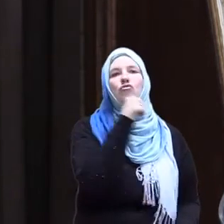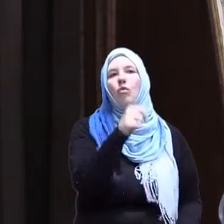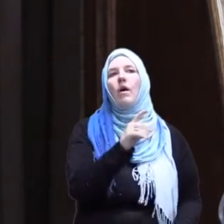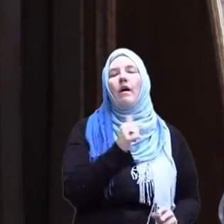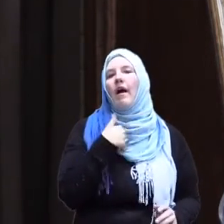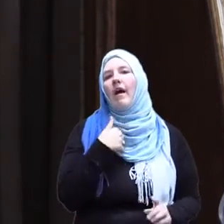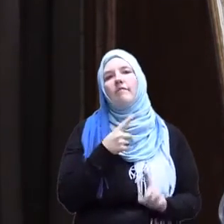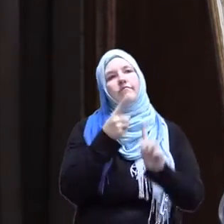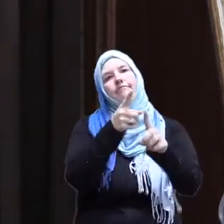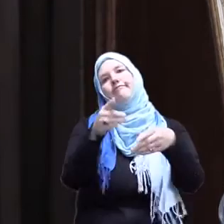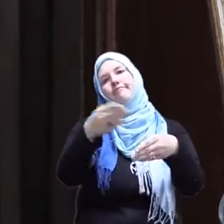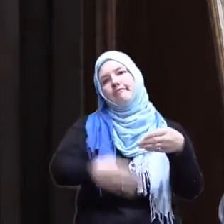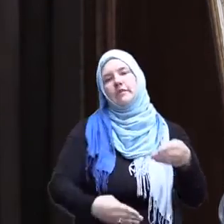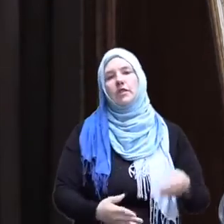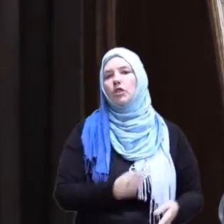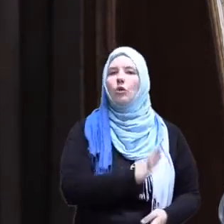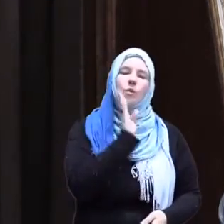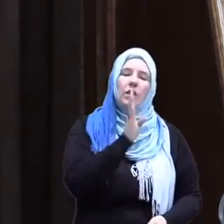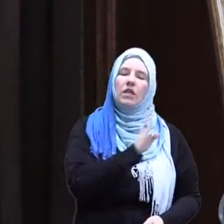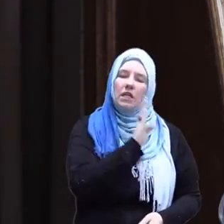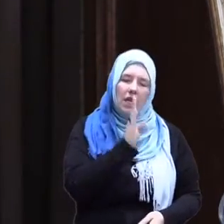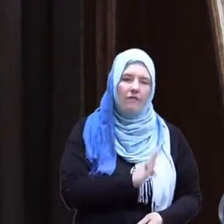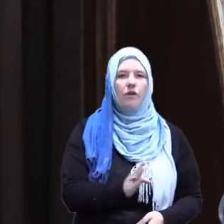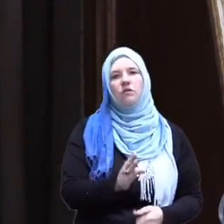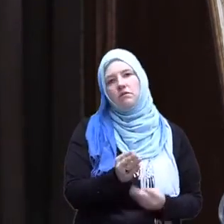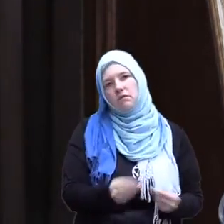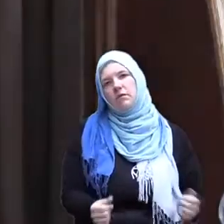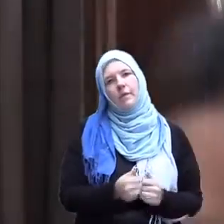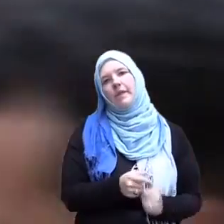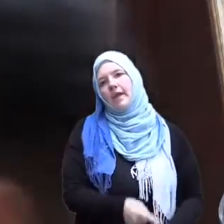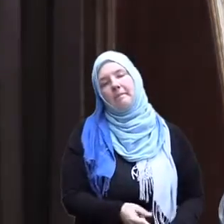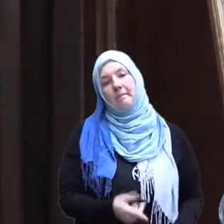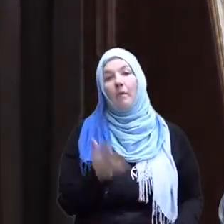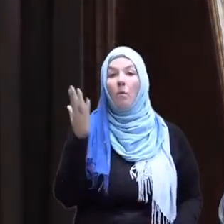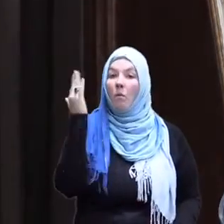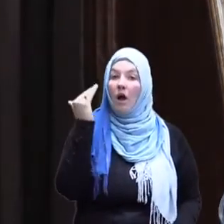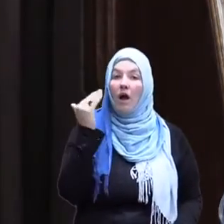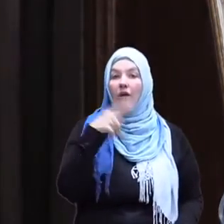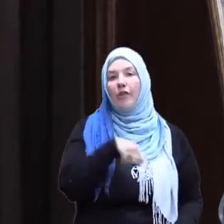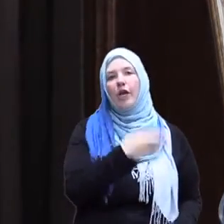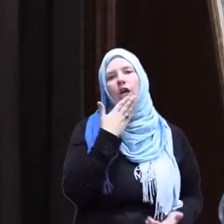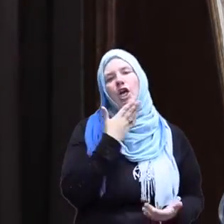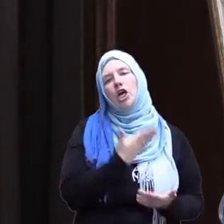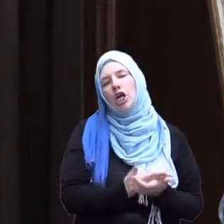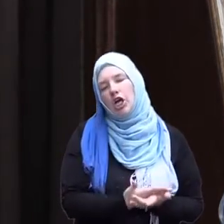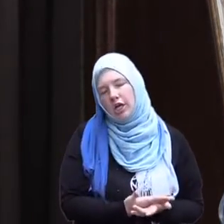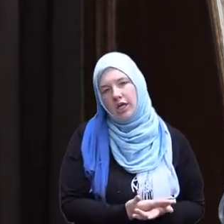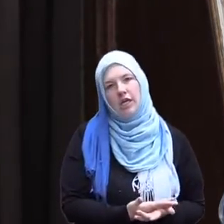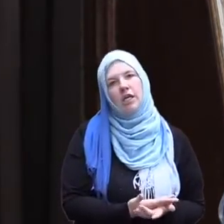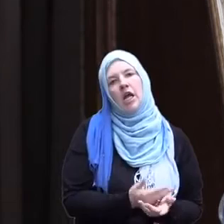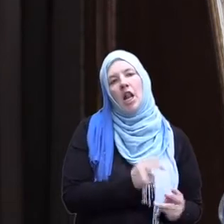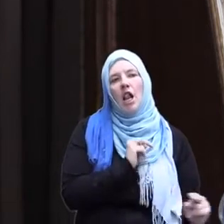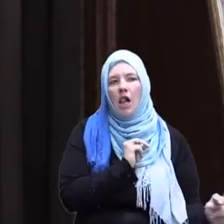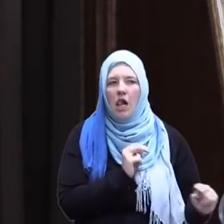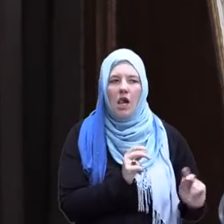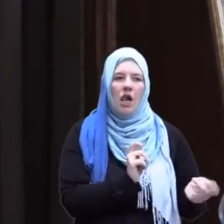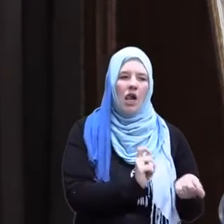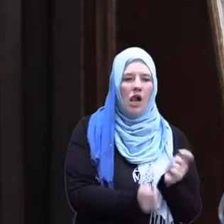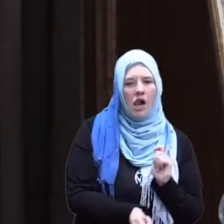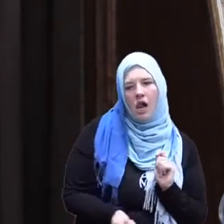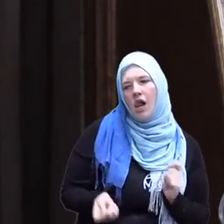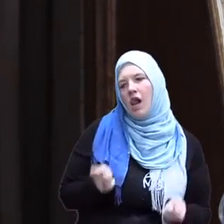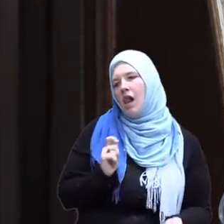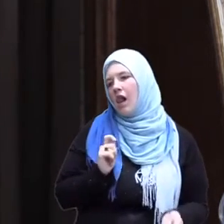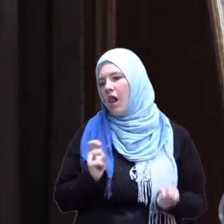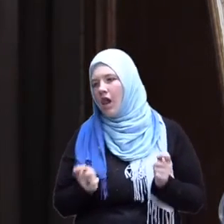in time will you ever reach anything with them. Why? They are good at it. History, it's in the